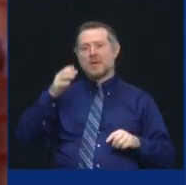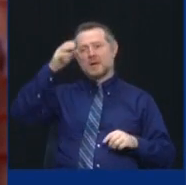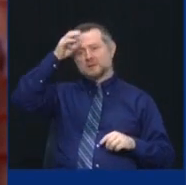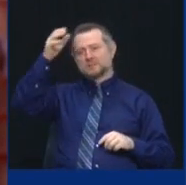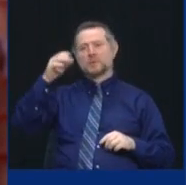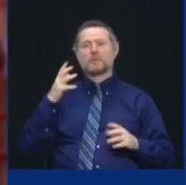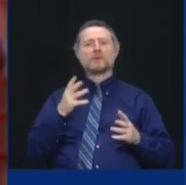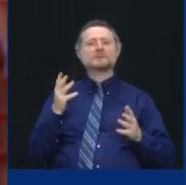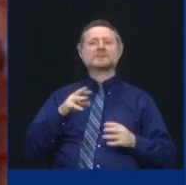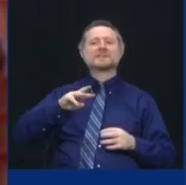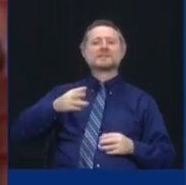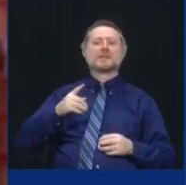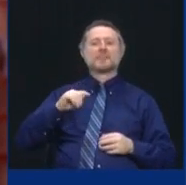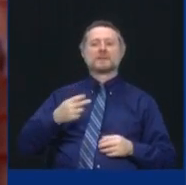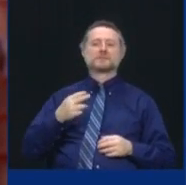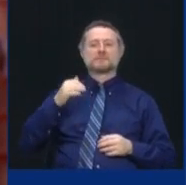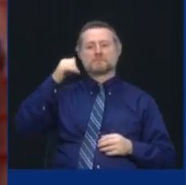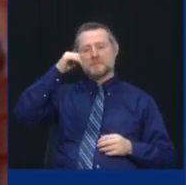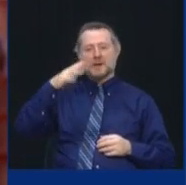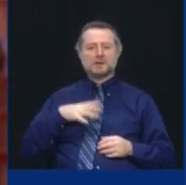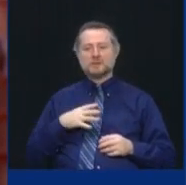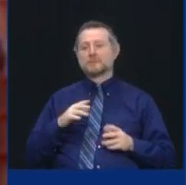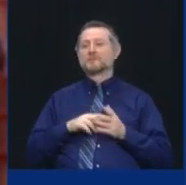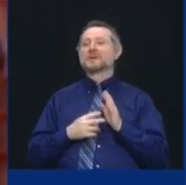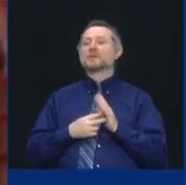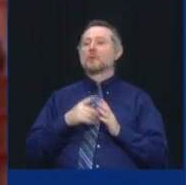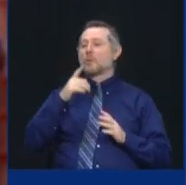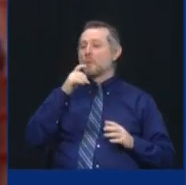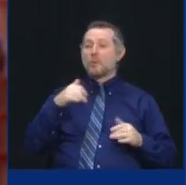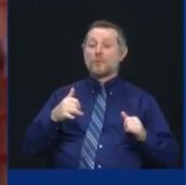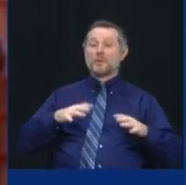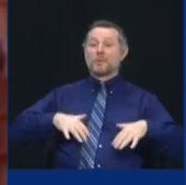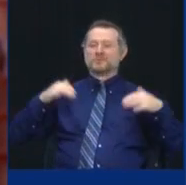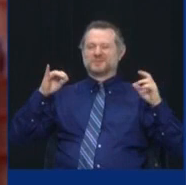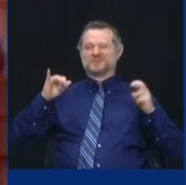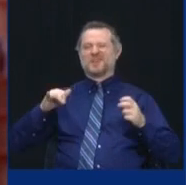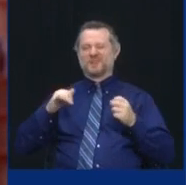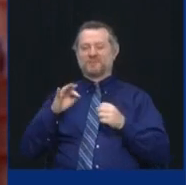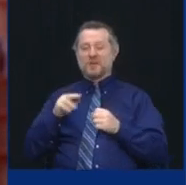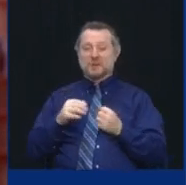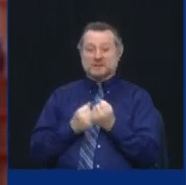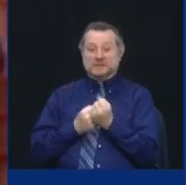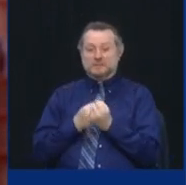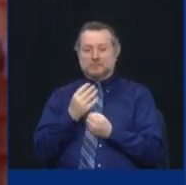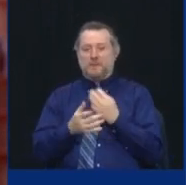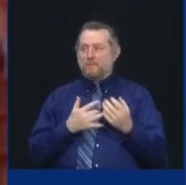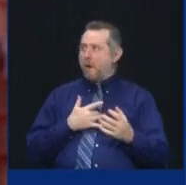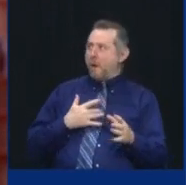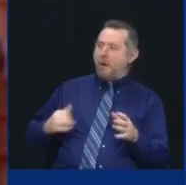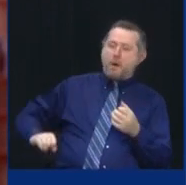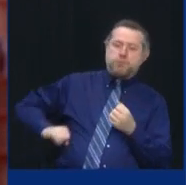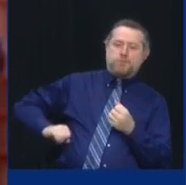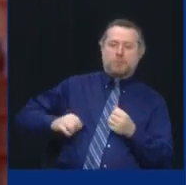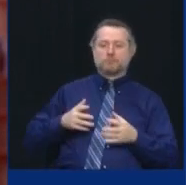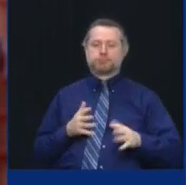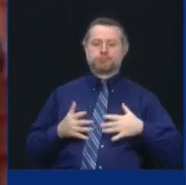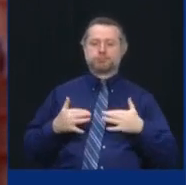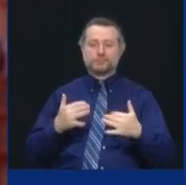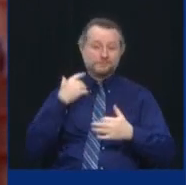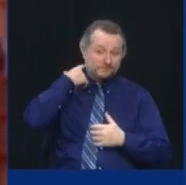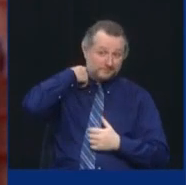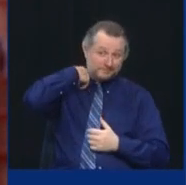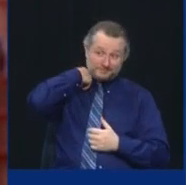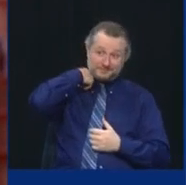court. We've been missing our sixth man, and we've done as well as we've done without our sixth man, but we're getting our sixth man back for the